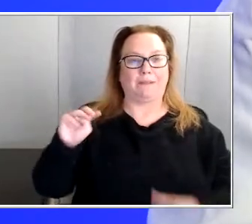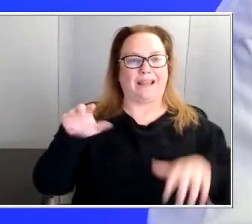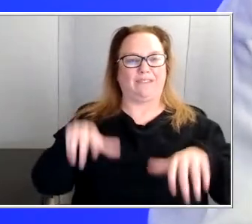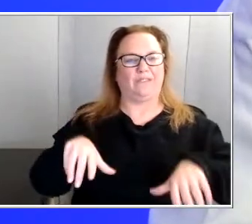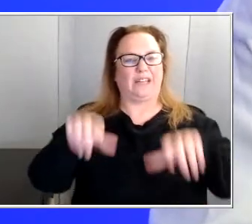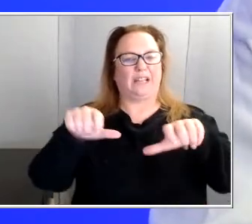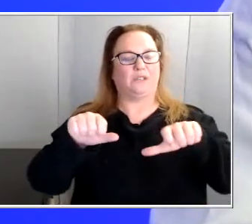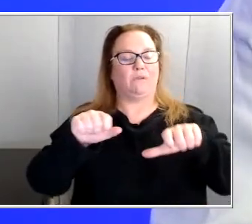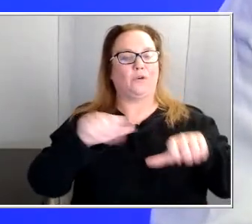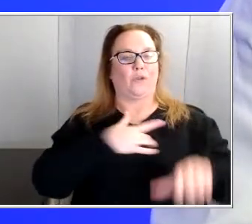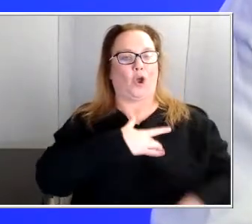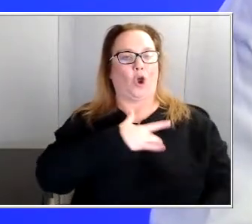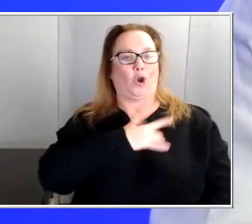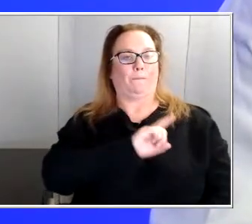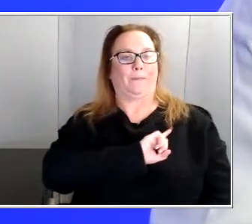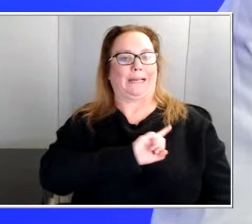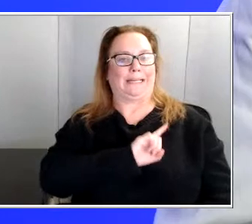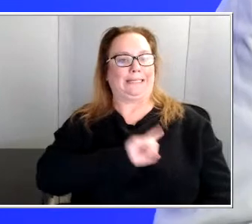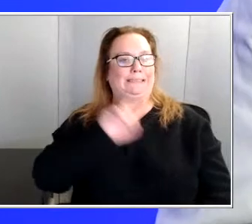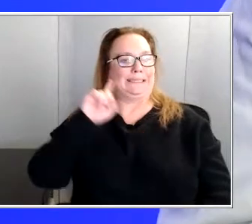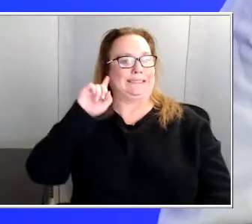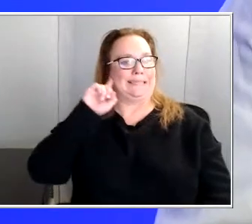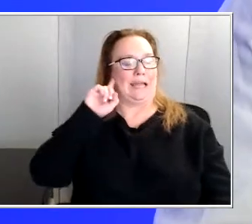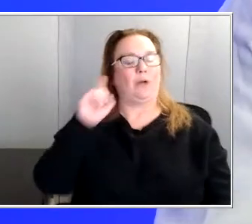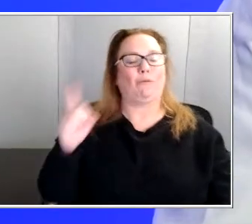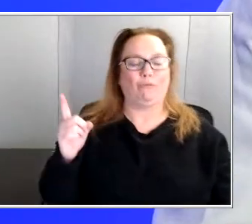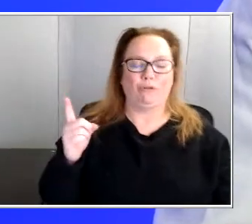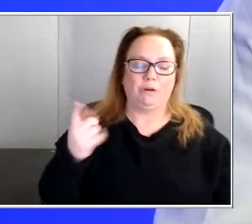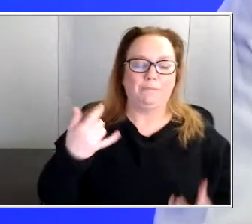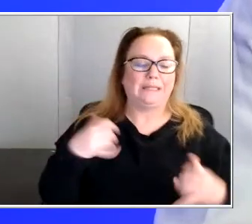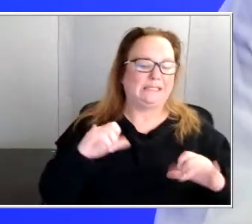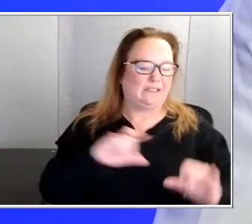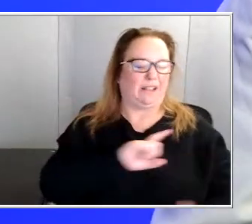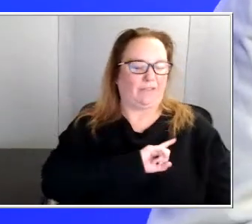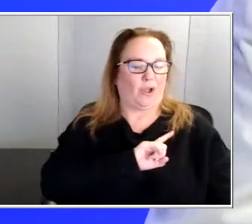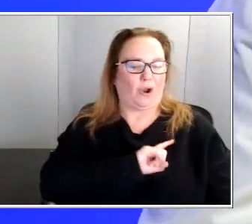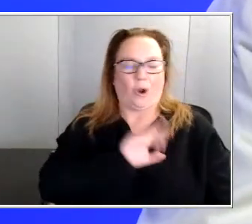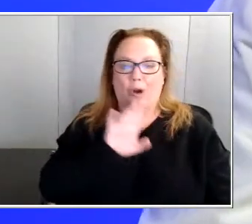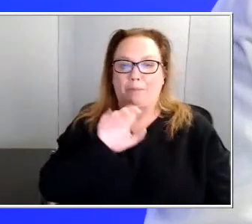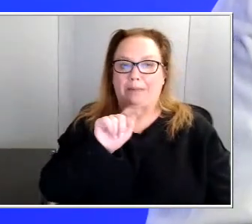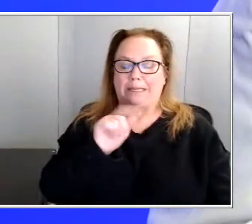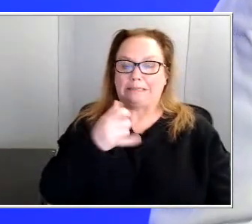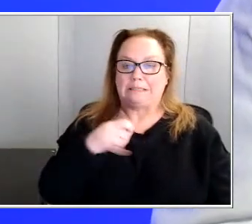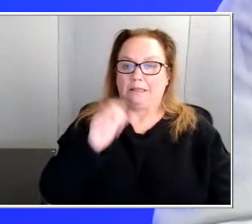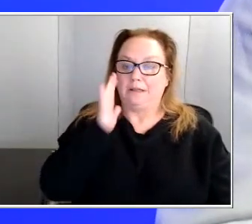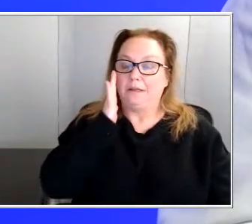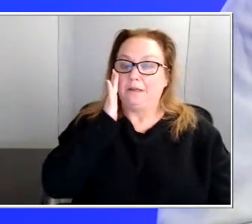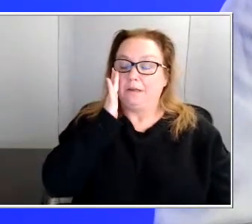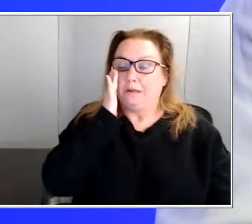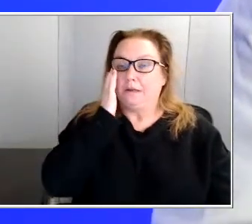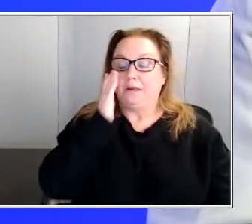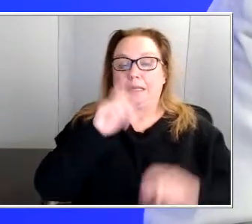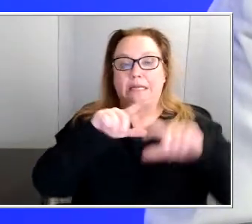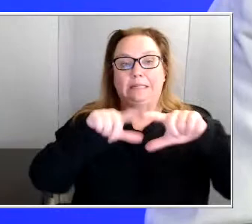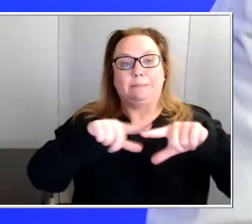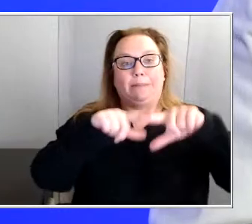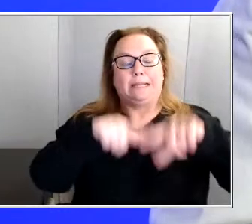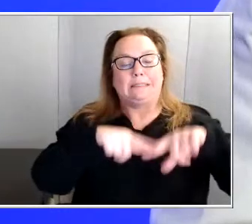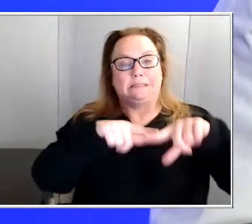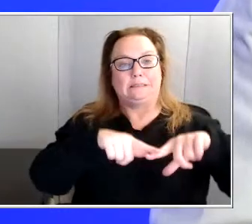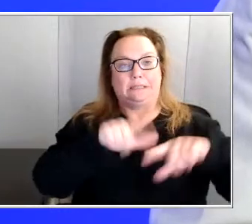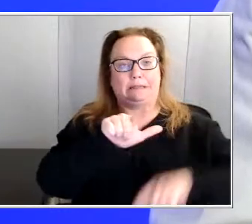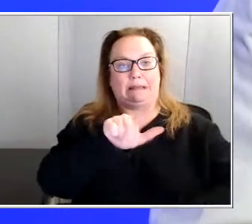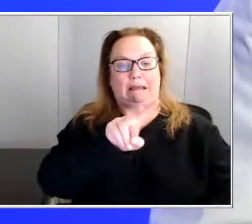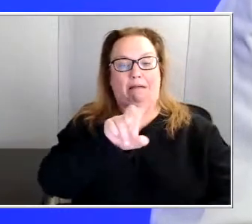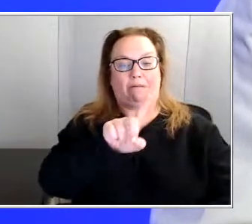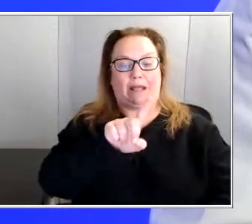heart sound these patients have, but they still have their heart beating, and it depends on how much work LVAD